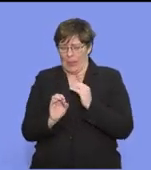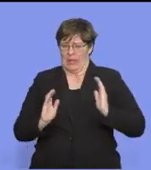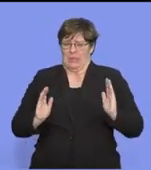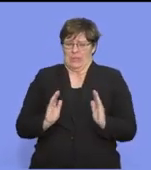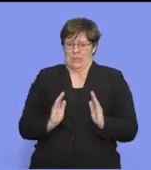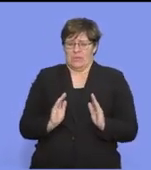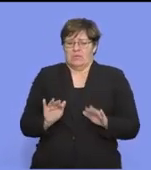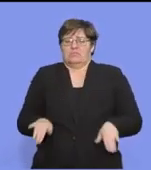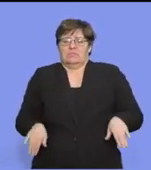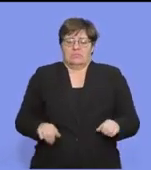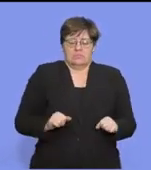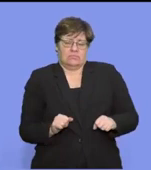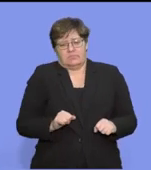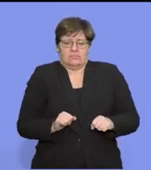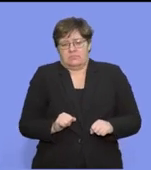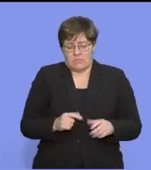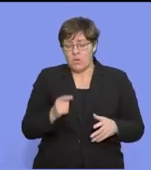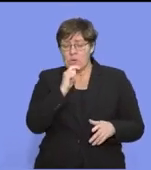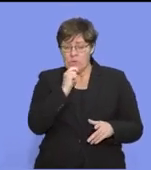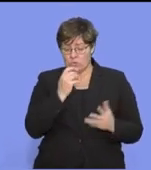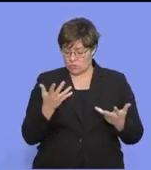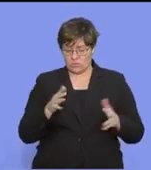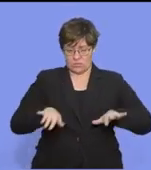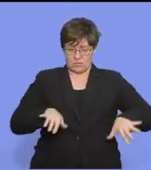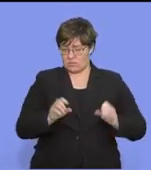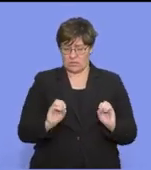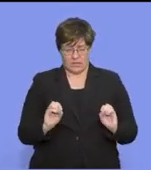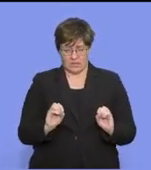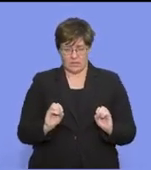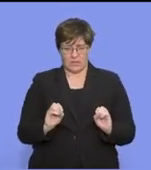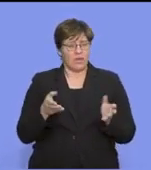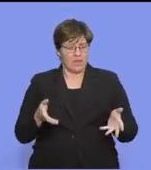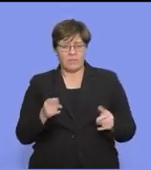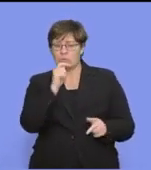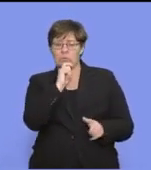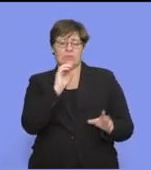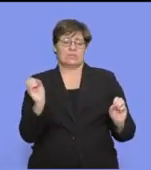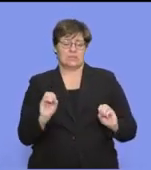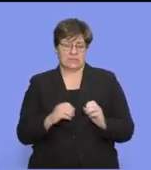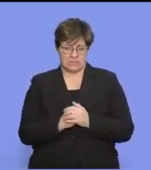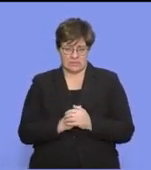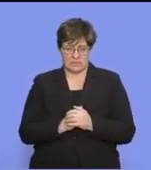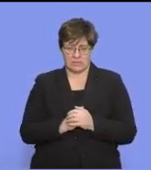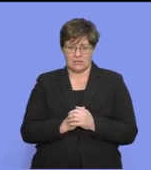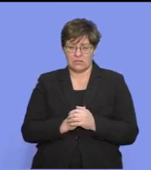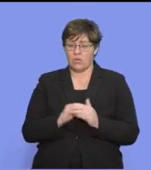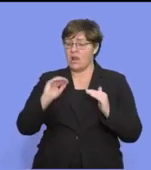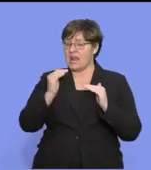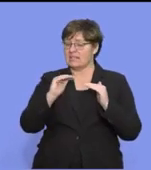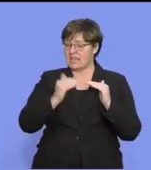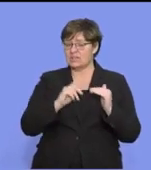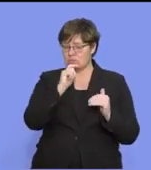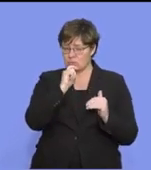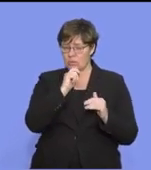narrow, which then didn't allow them really to use those limbs. So those limbs were there, but they didn't use them. So the less they used